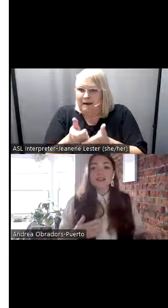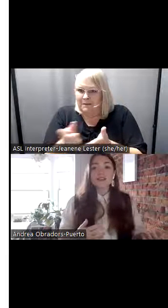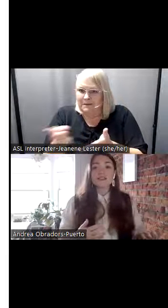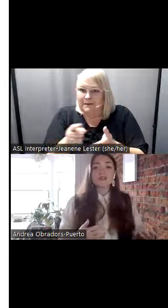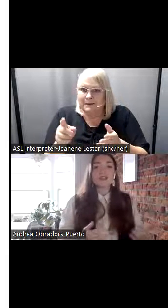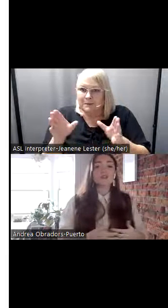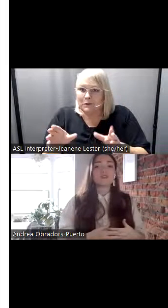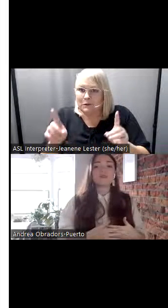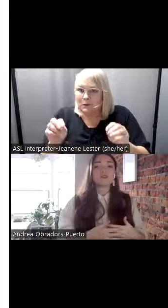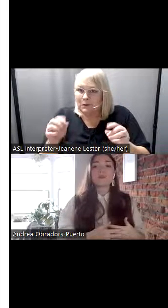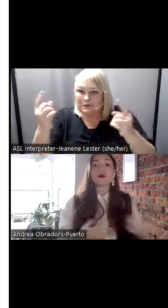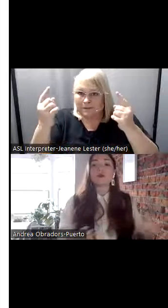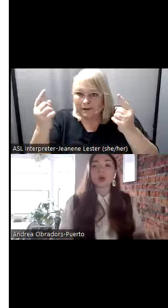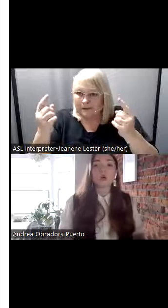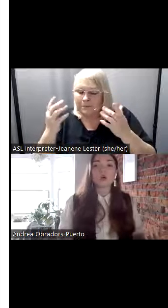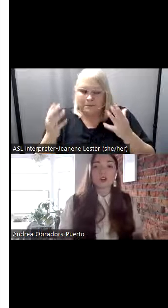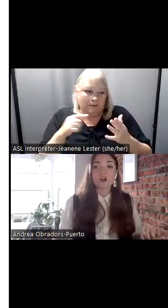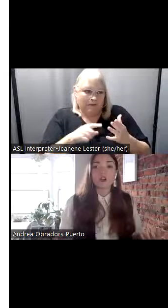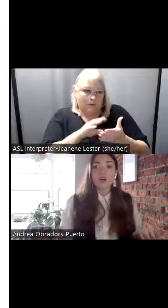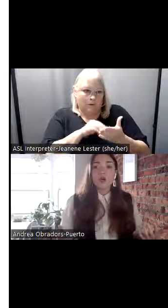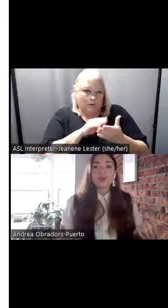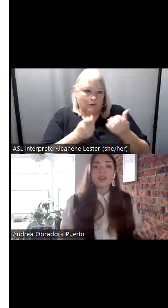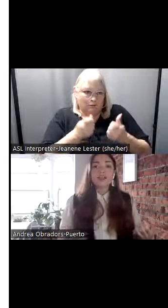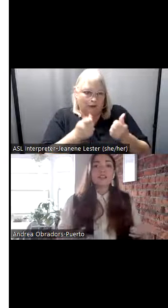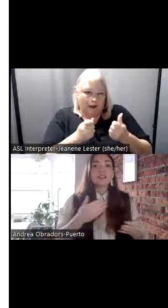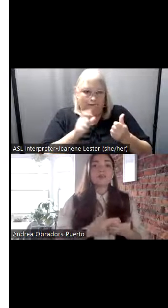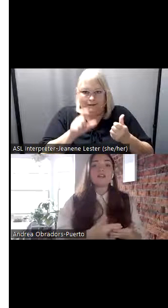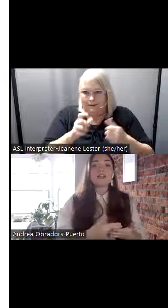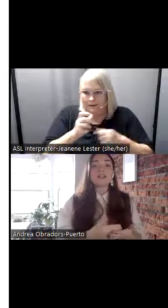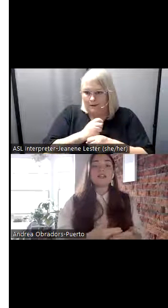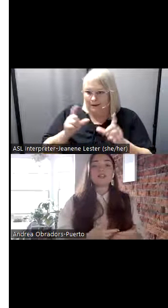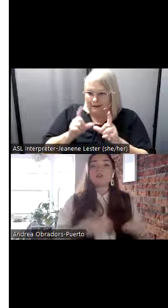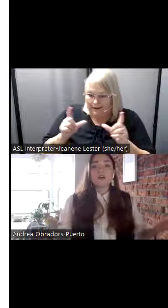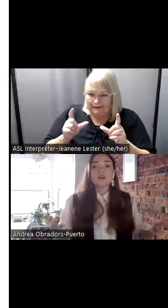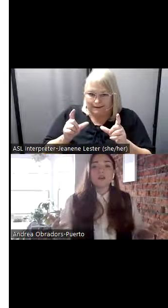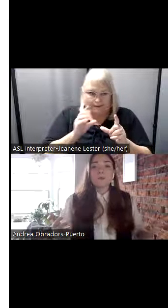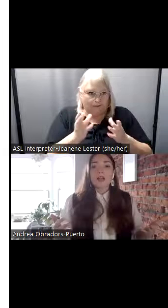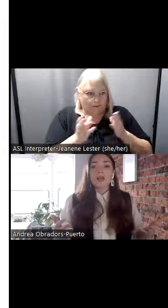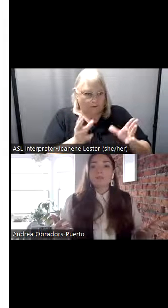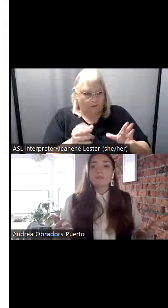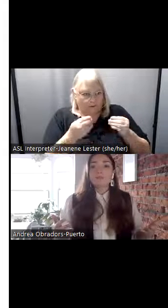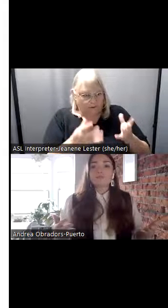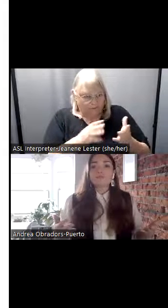get a license plate, or maybe buy an Orca card, but it's an activity that needs to be done.